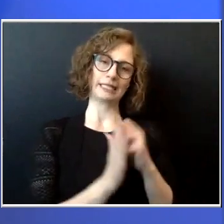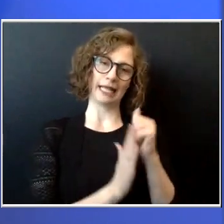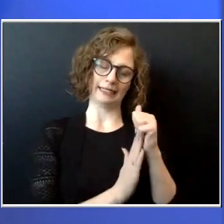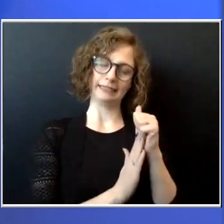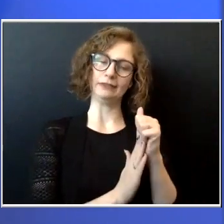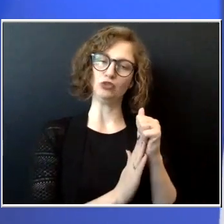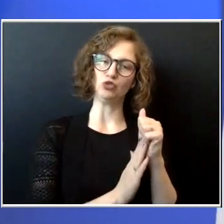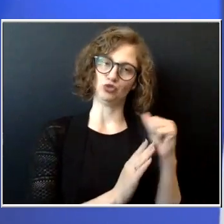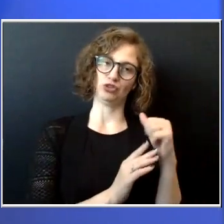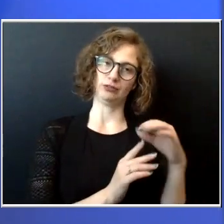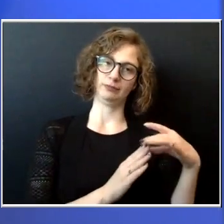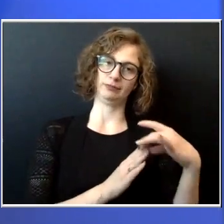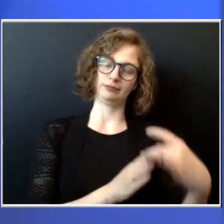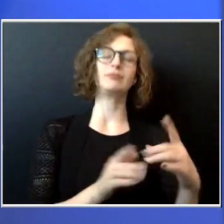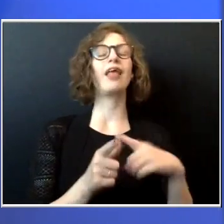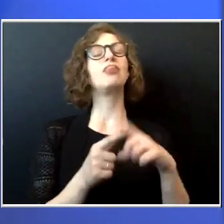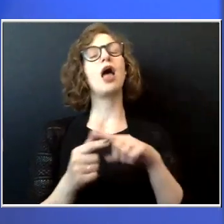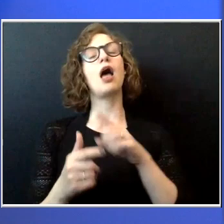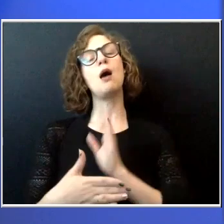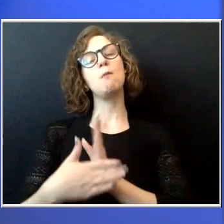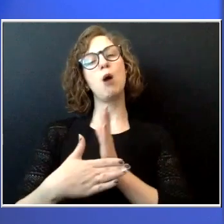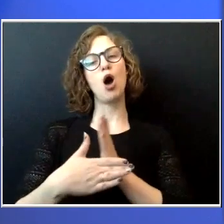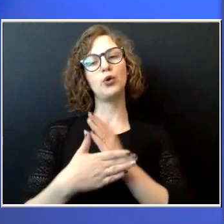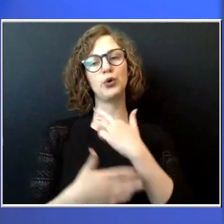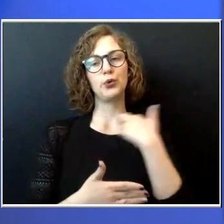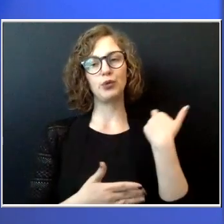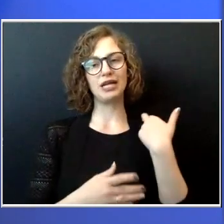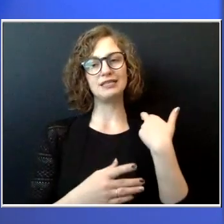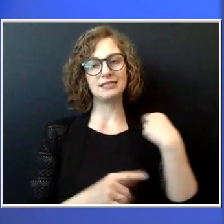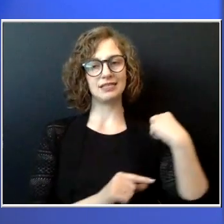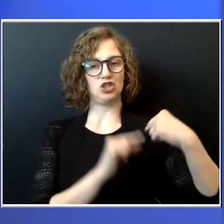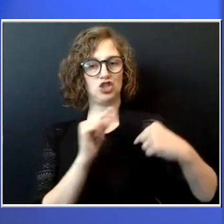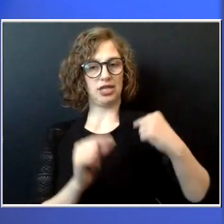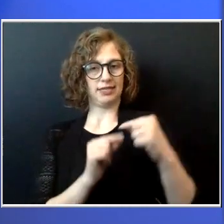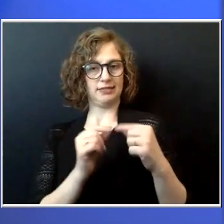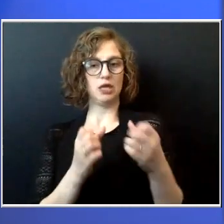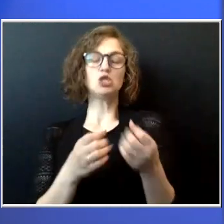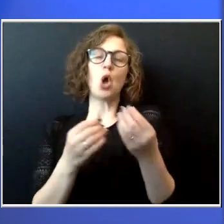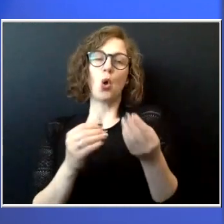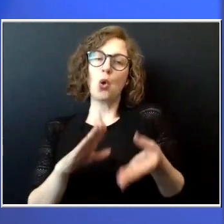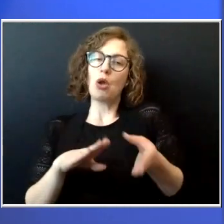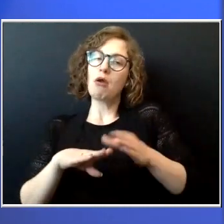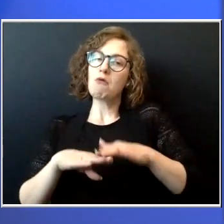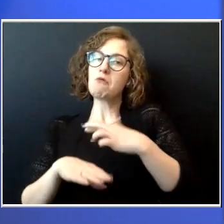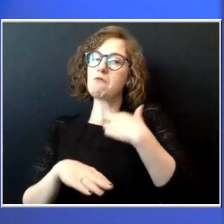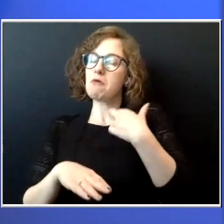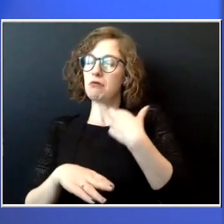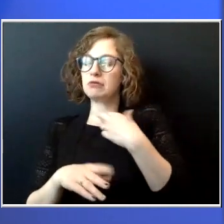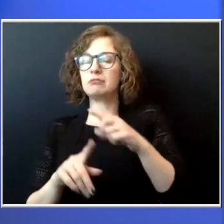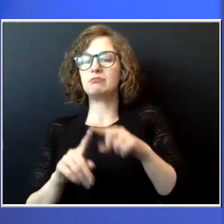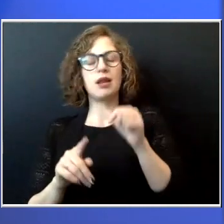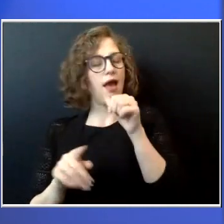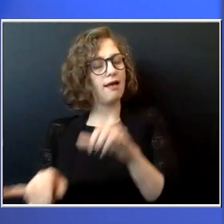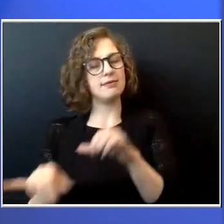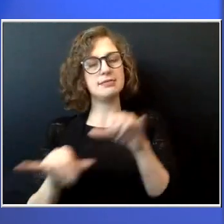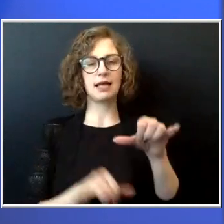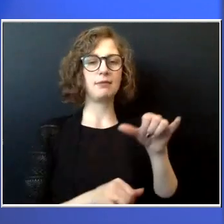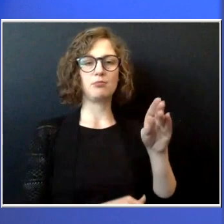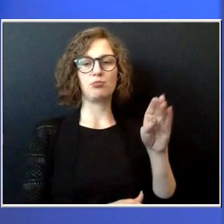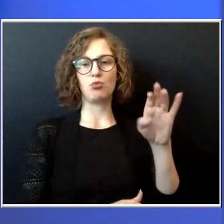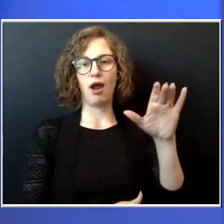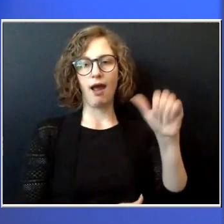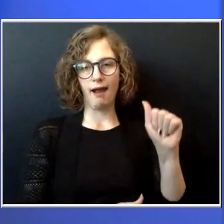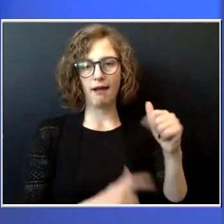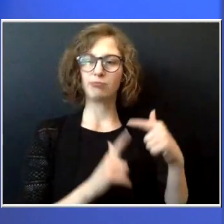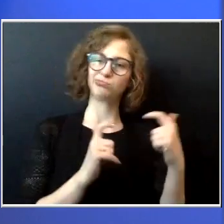risk genes. So they increase, but not to the extent that it does as with a BRCA1 and 2. So there are different